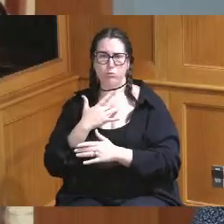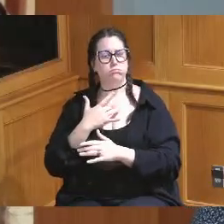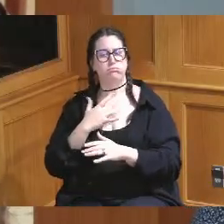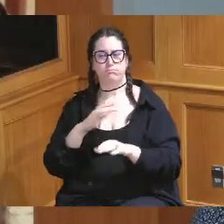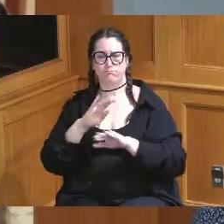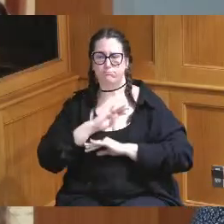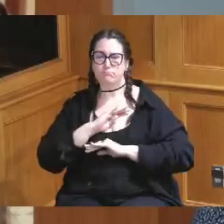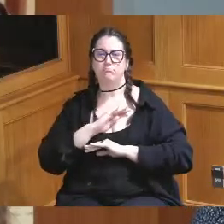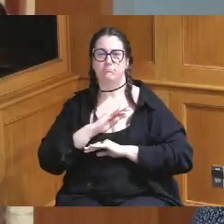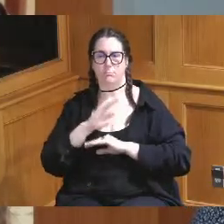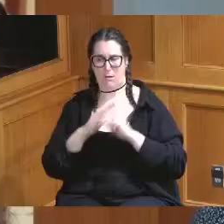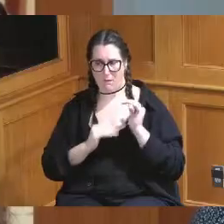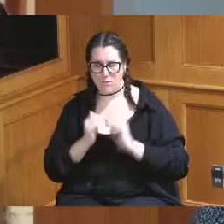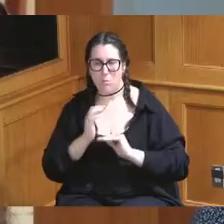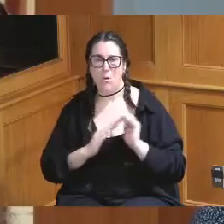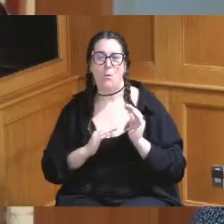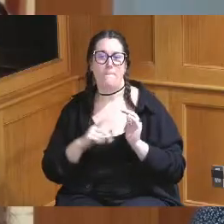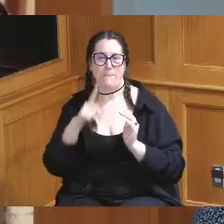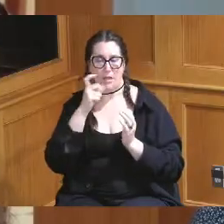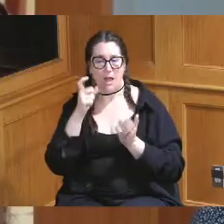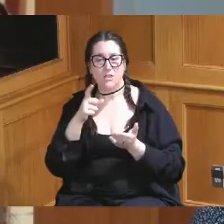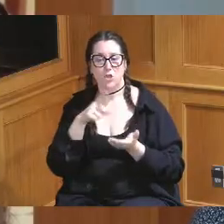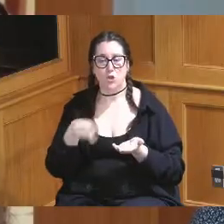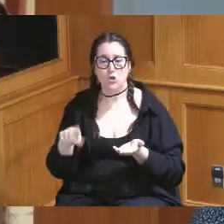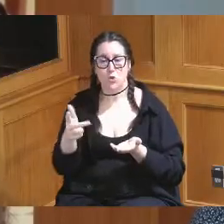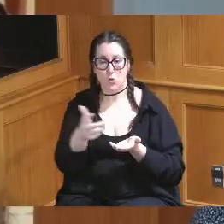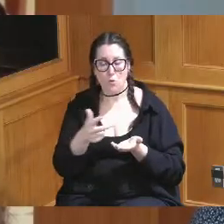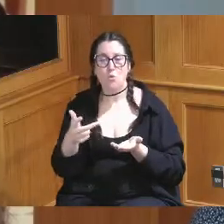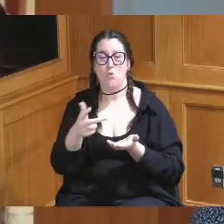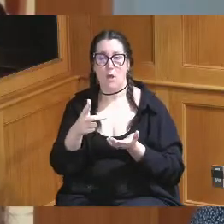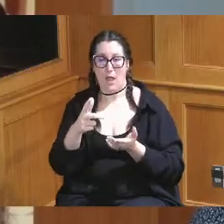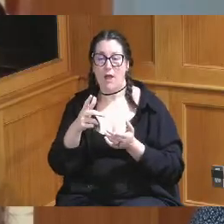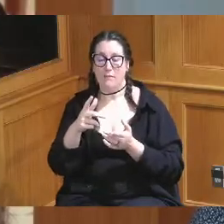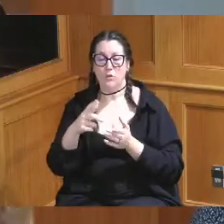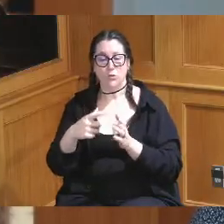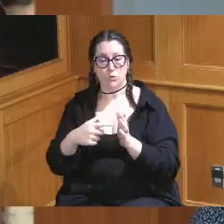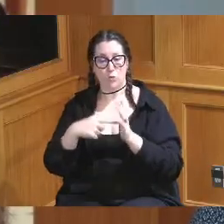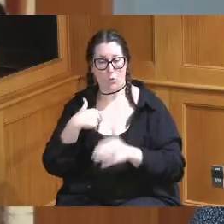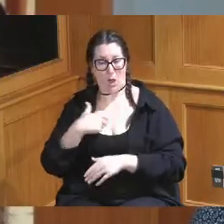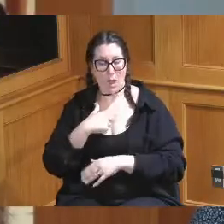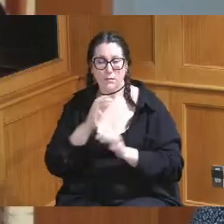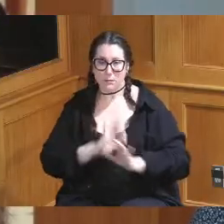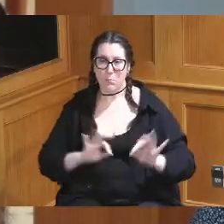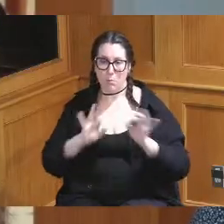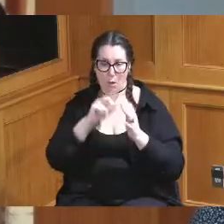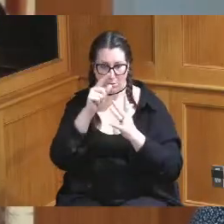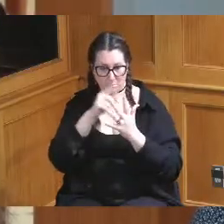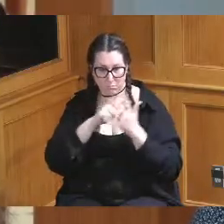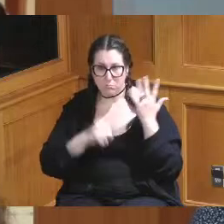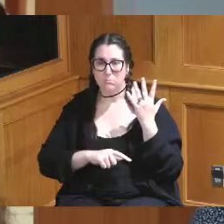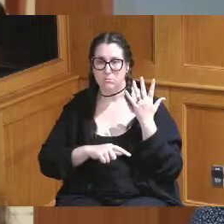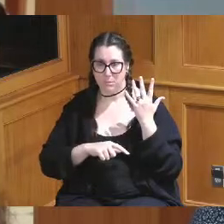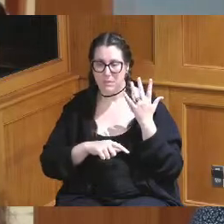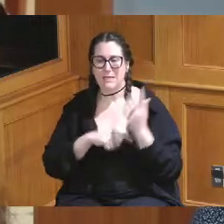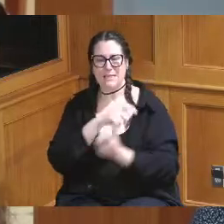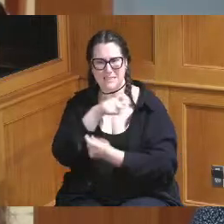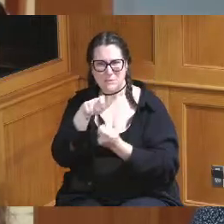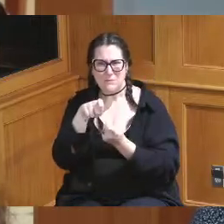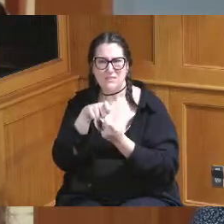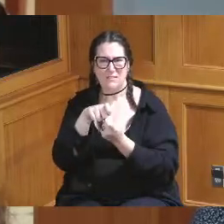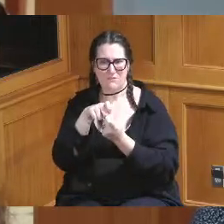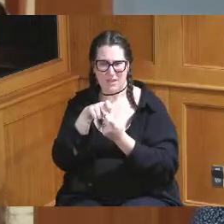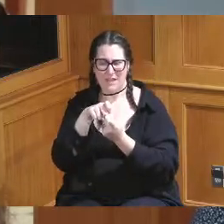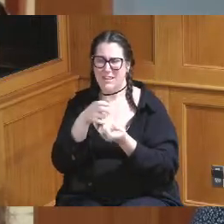of terms and conditions that you as a county commission have expressed to us as important. There are certain aspects of this that